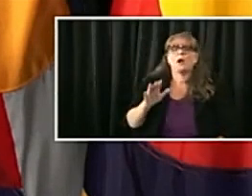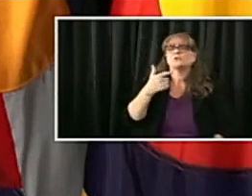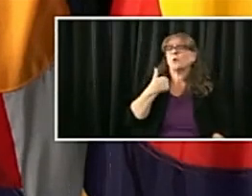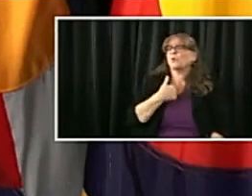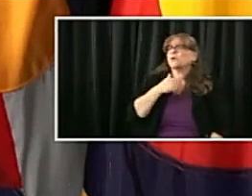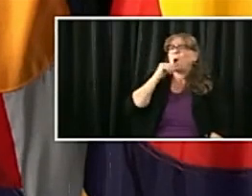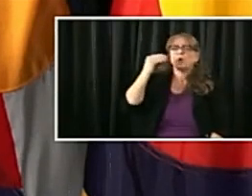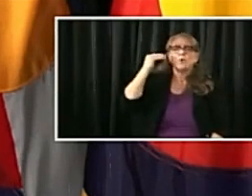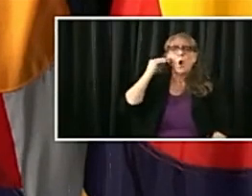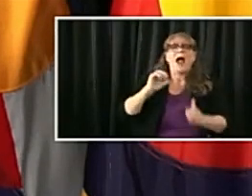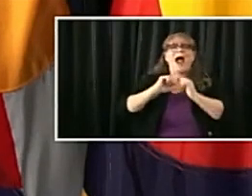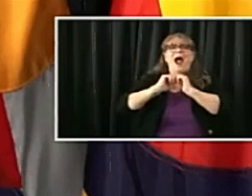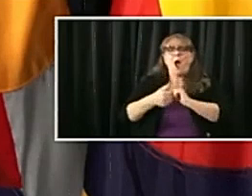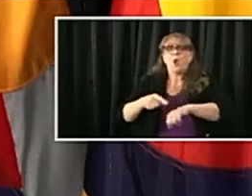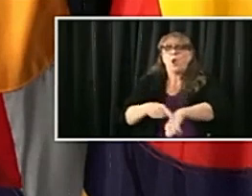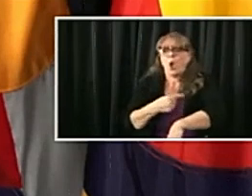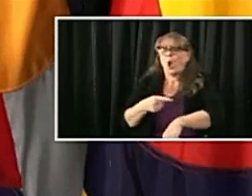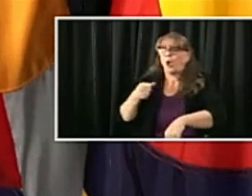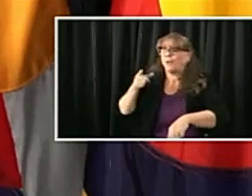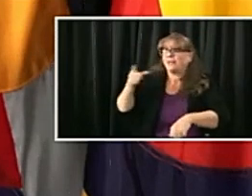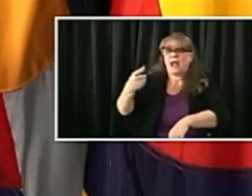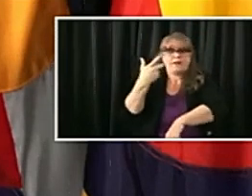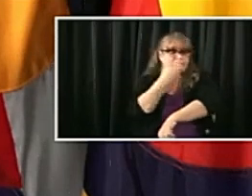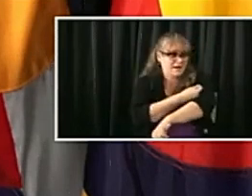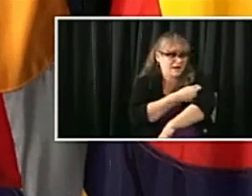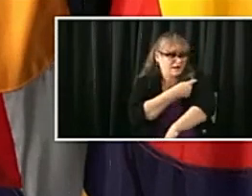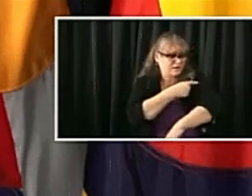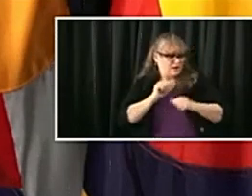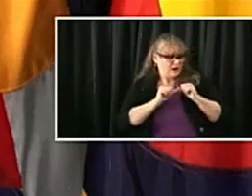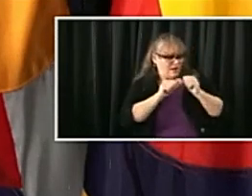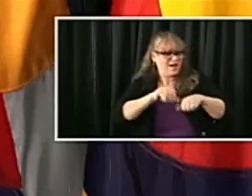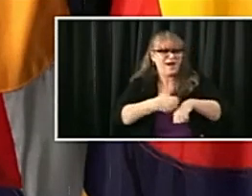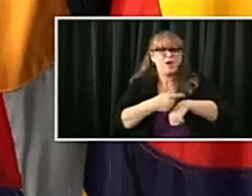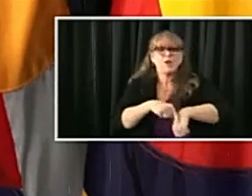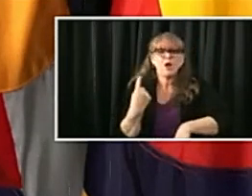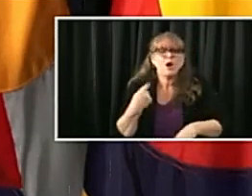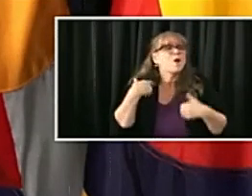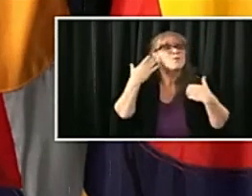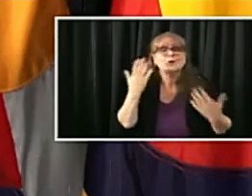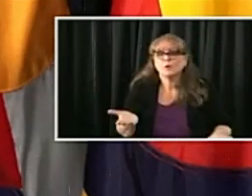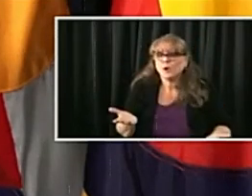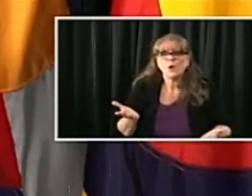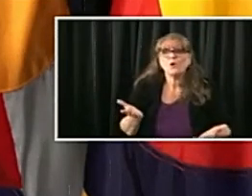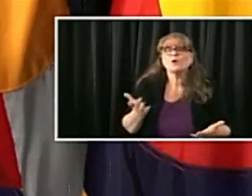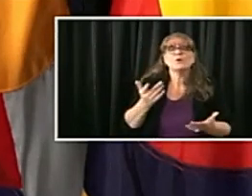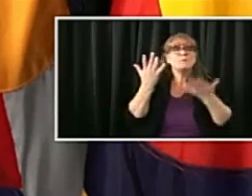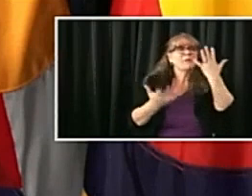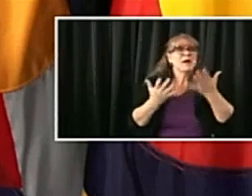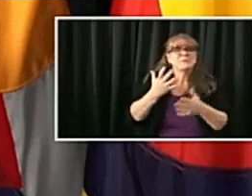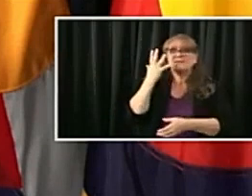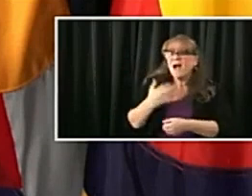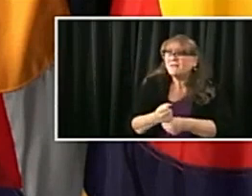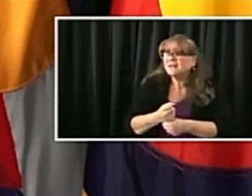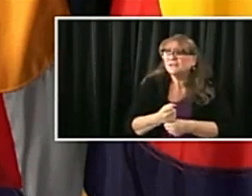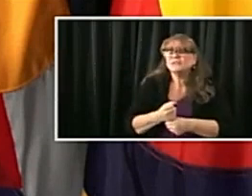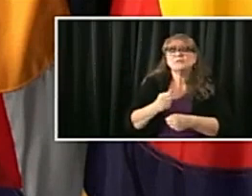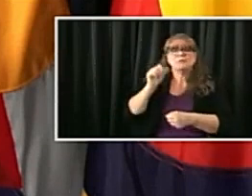meaning hopefully not every year like the flu shot, but maybe every 5 years or 10 years or 3 years. It's also possible that new variants will